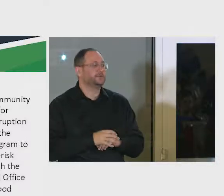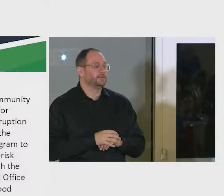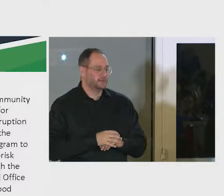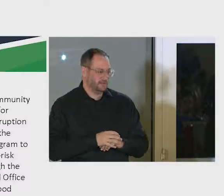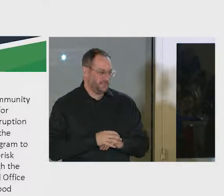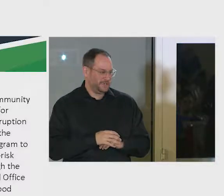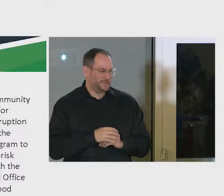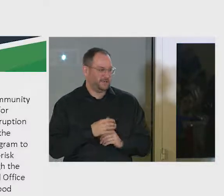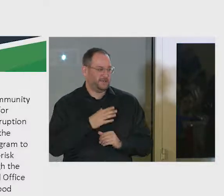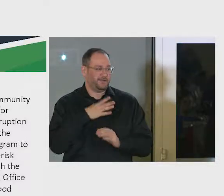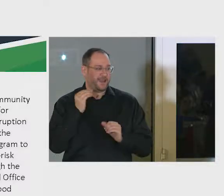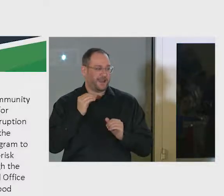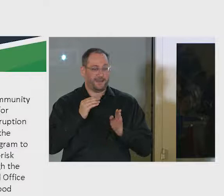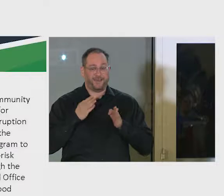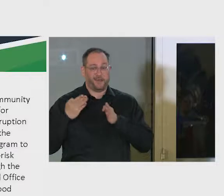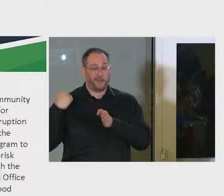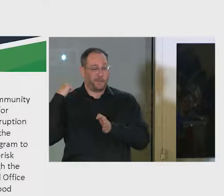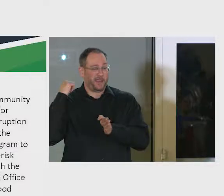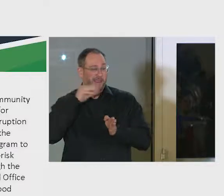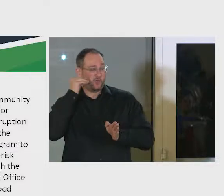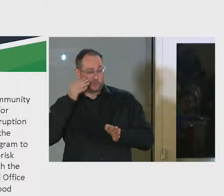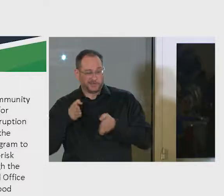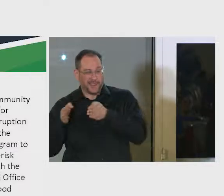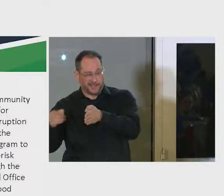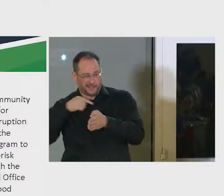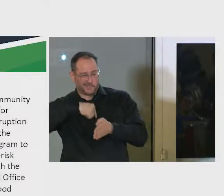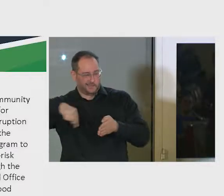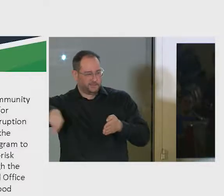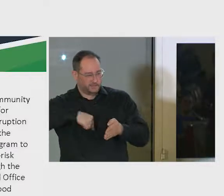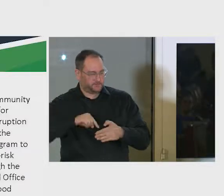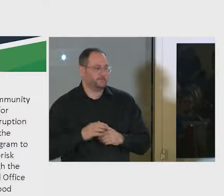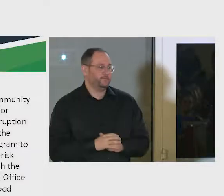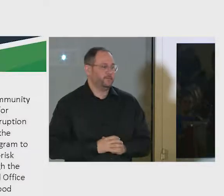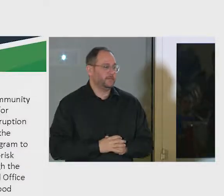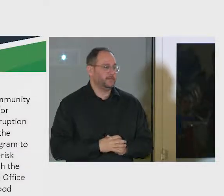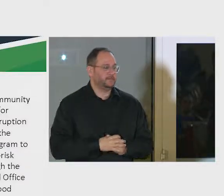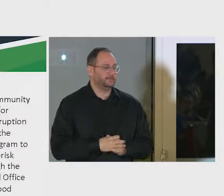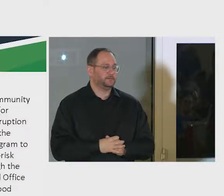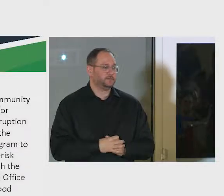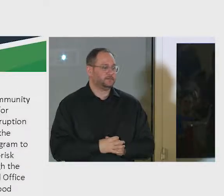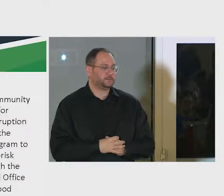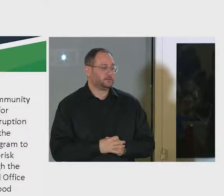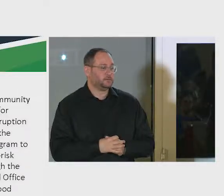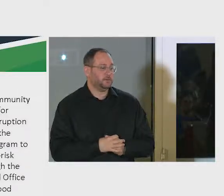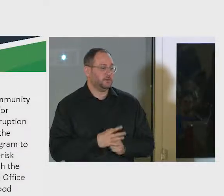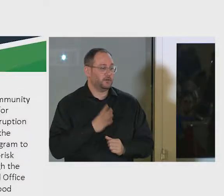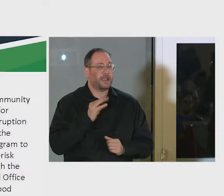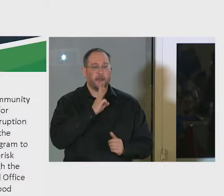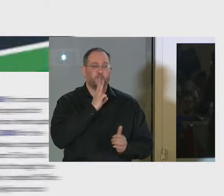for water bill relief to help both residents and nonprofits who are facing high water bill charges.